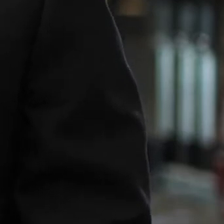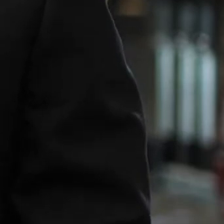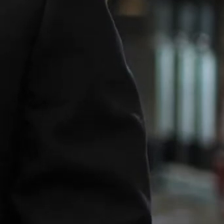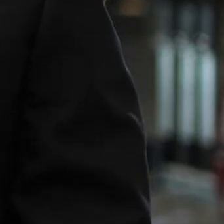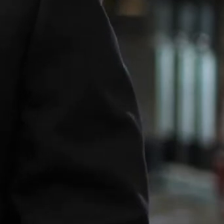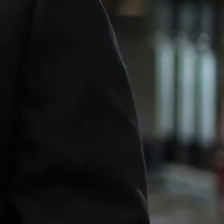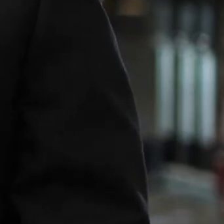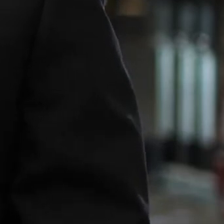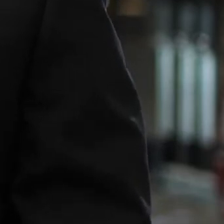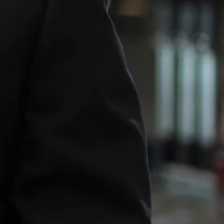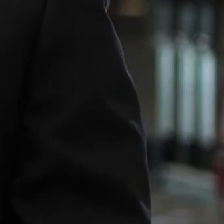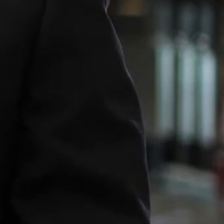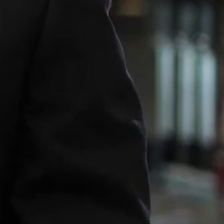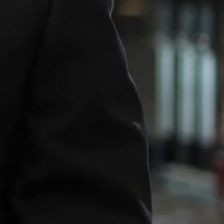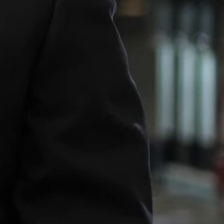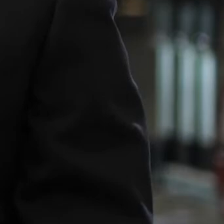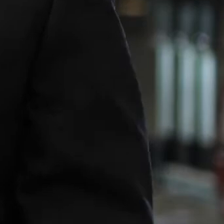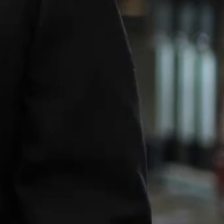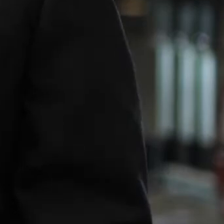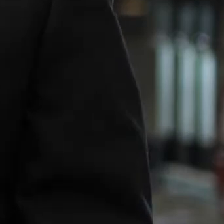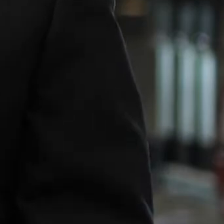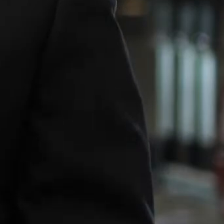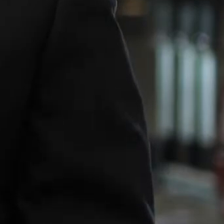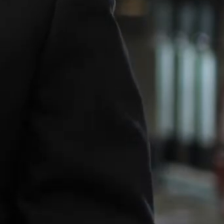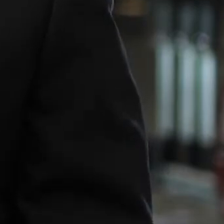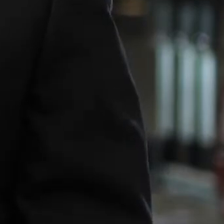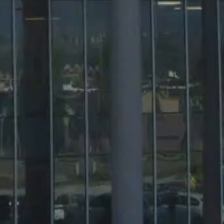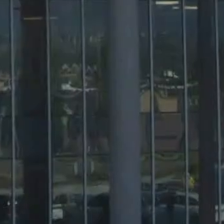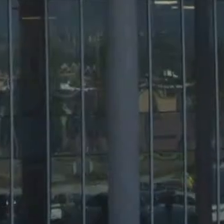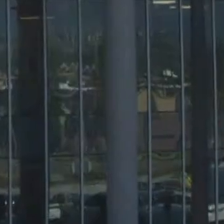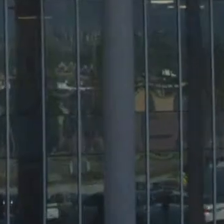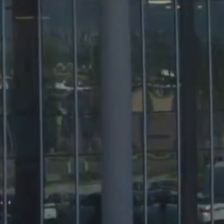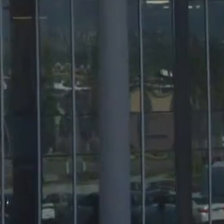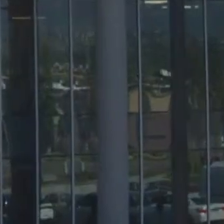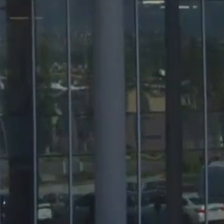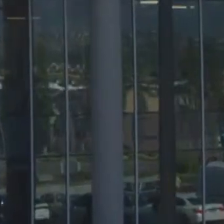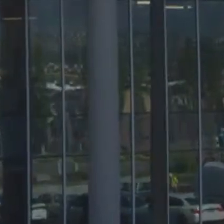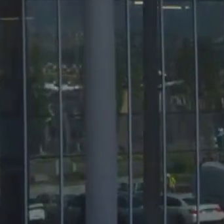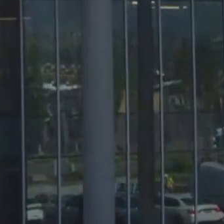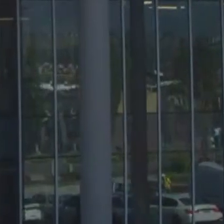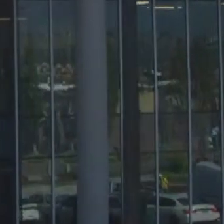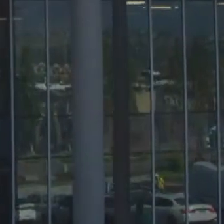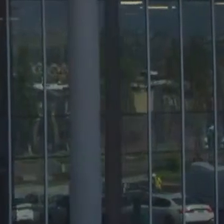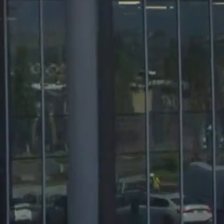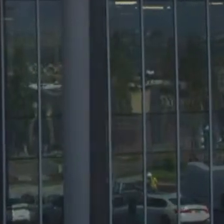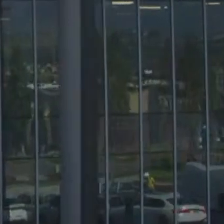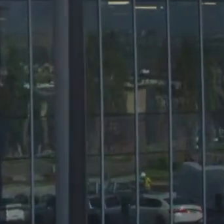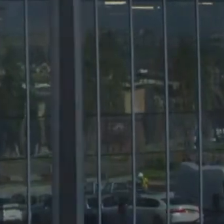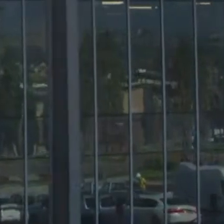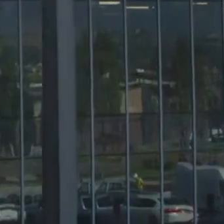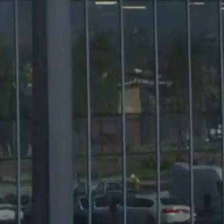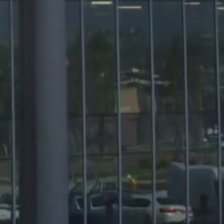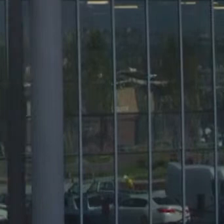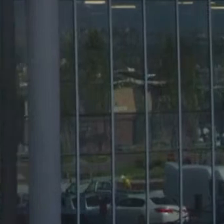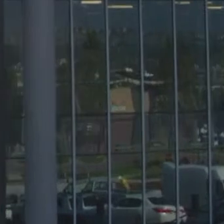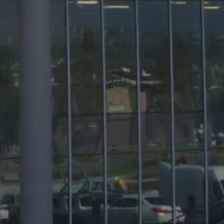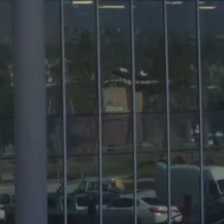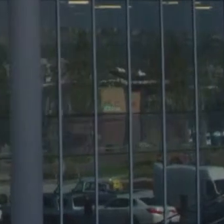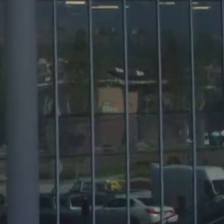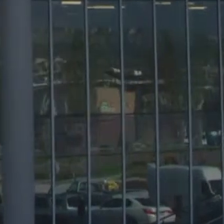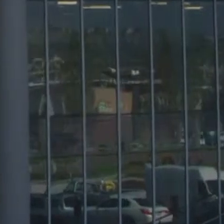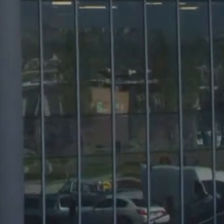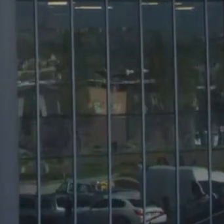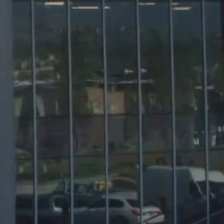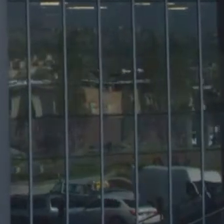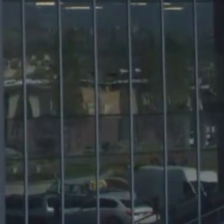because of excellence, we're all here together, and I think it's a perfect match. The Hybl name is legend in Colorado. Mr. Bill